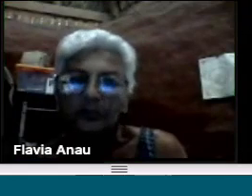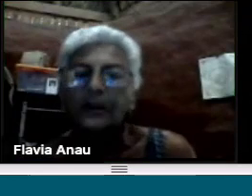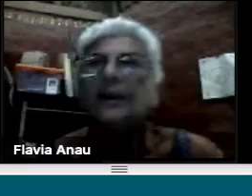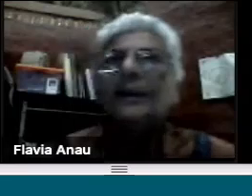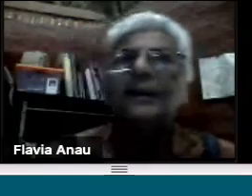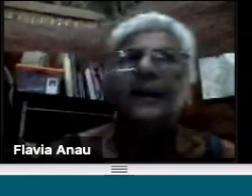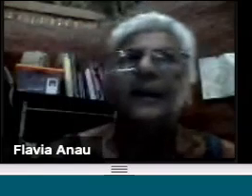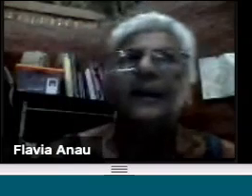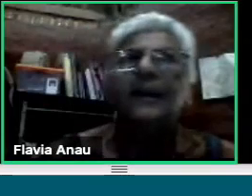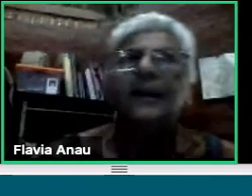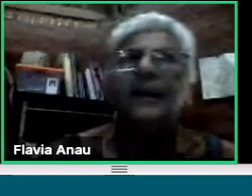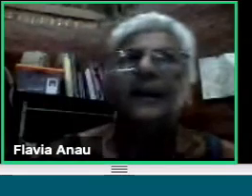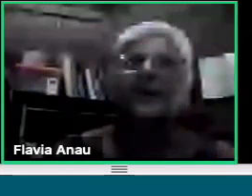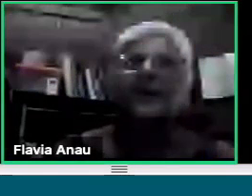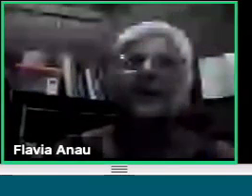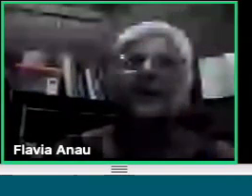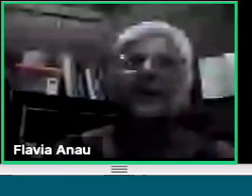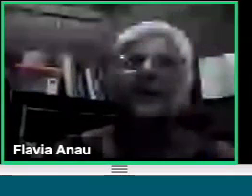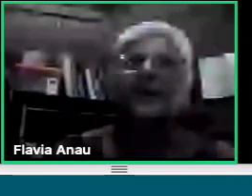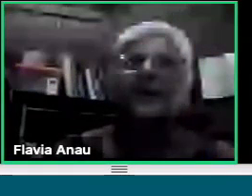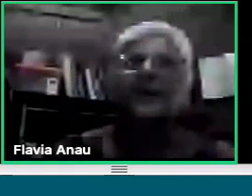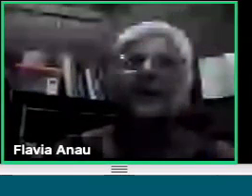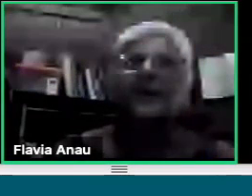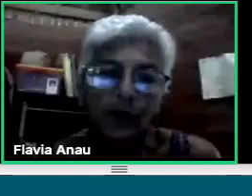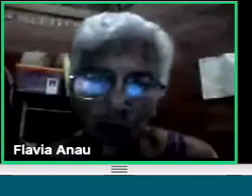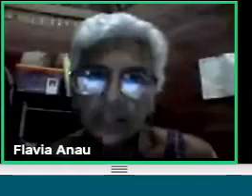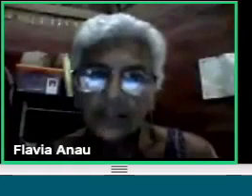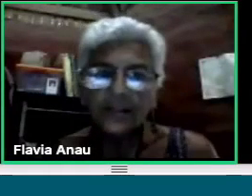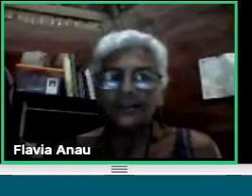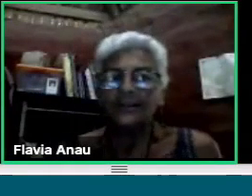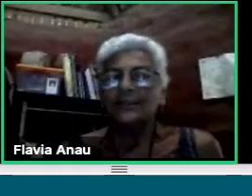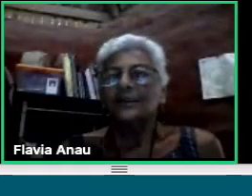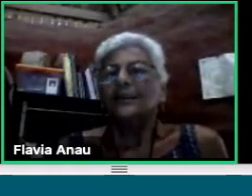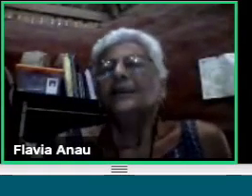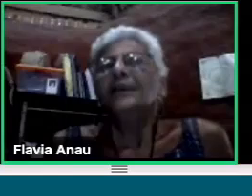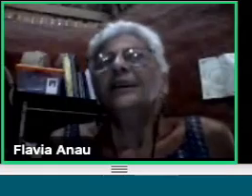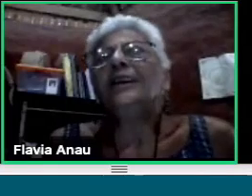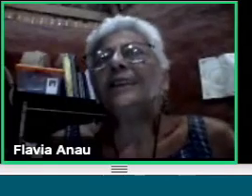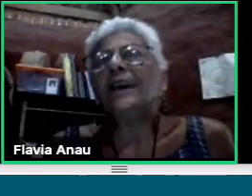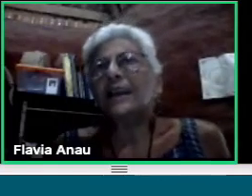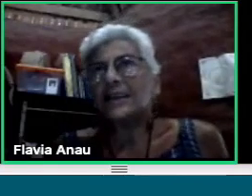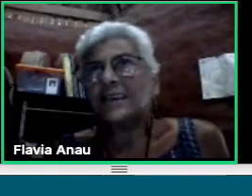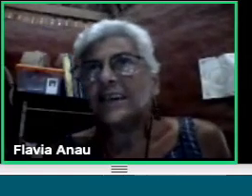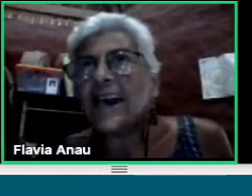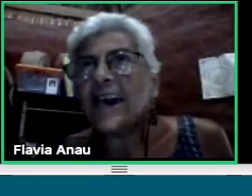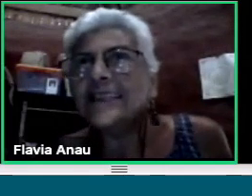process issue. Next slide, please. That has to do with education.